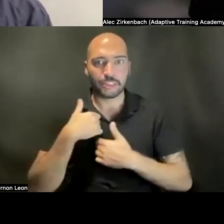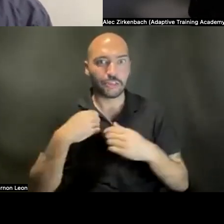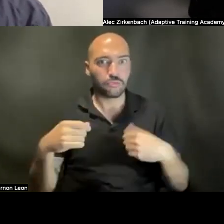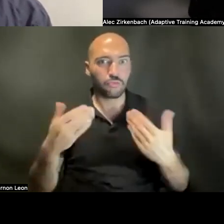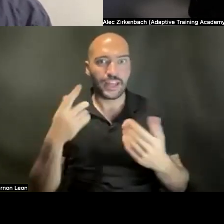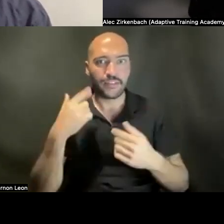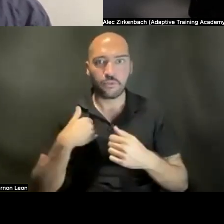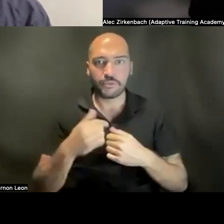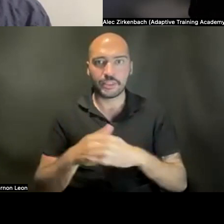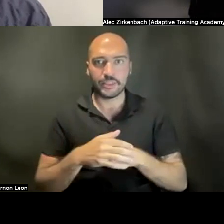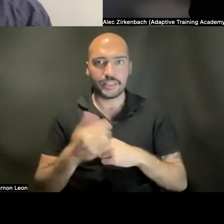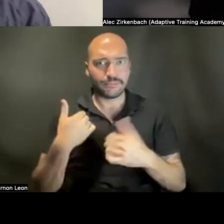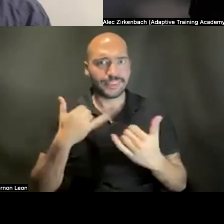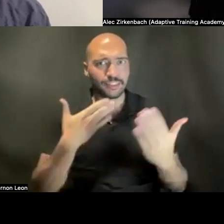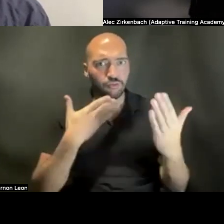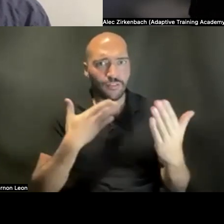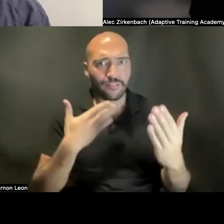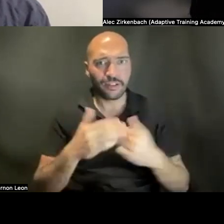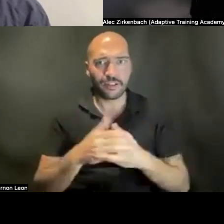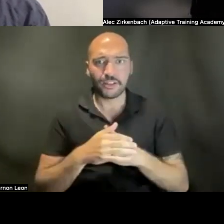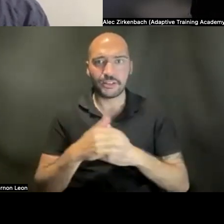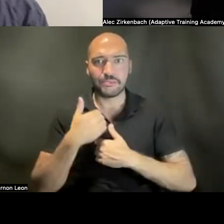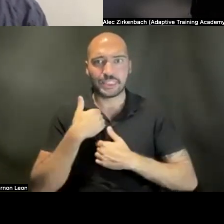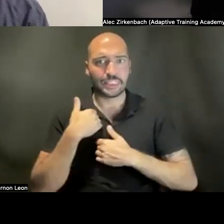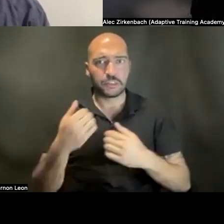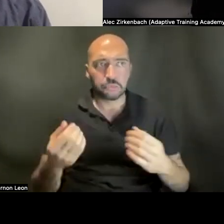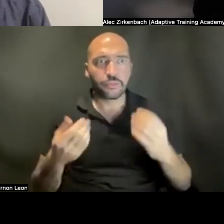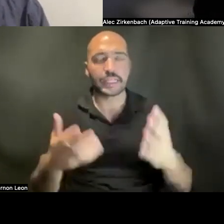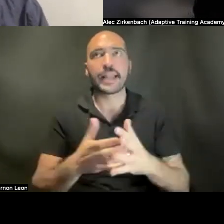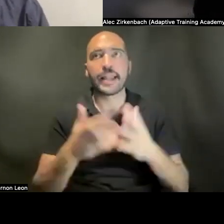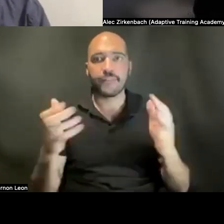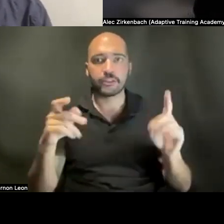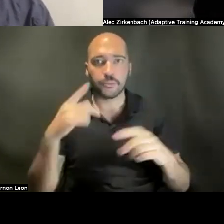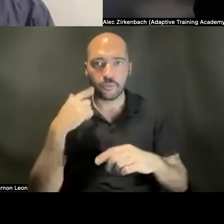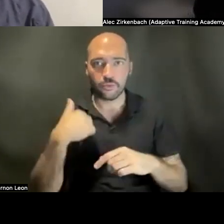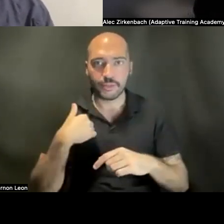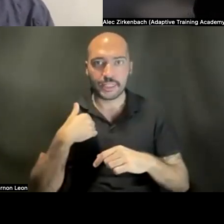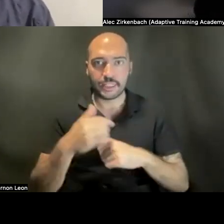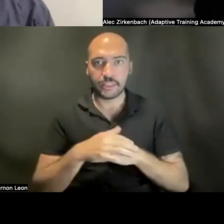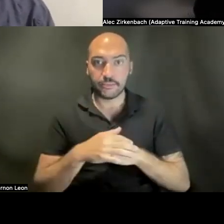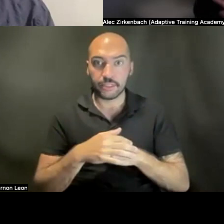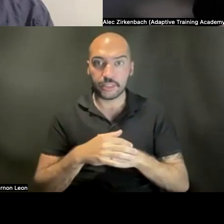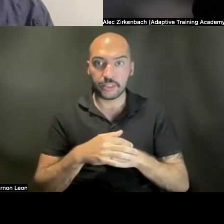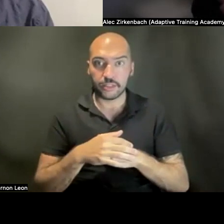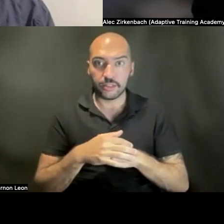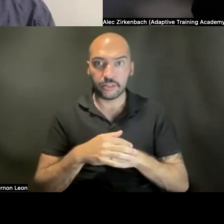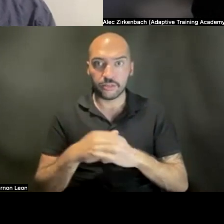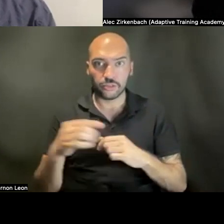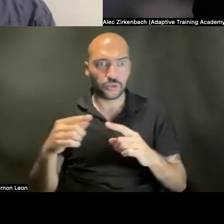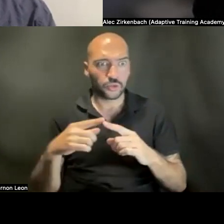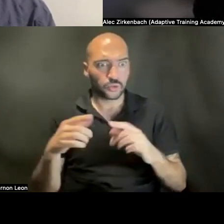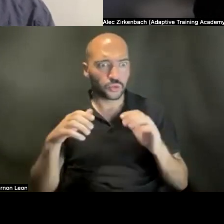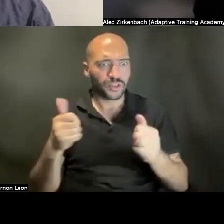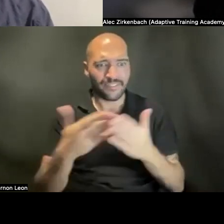provided. And I am still very grateful. The military has provided so much opportunity for me to do everything I'm